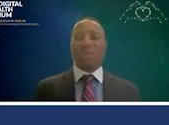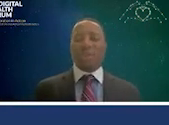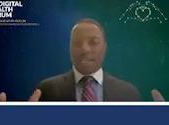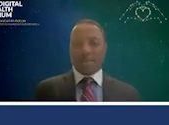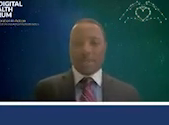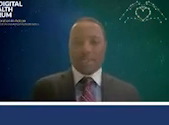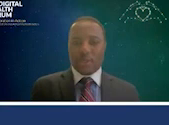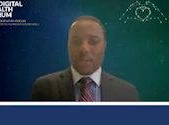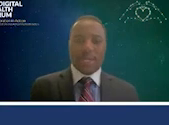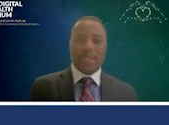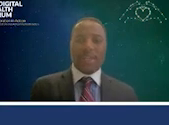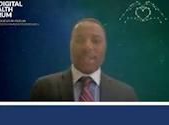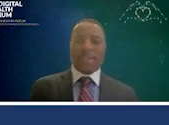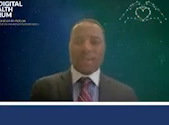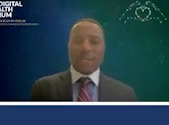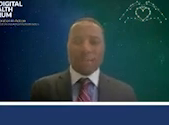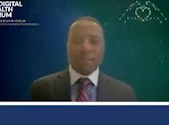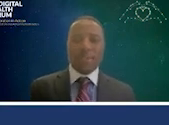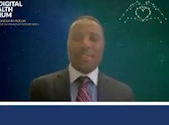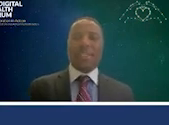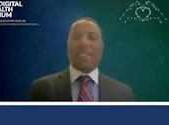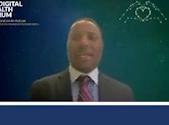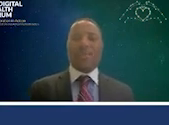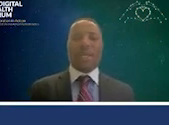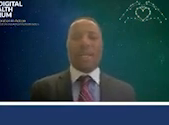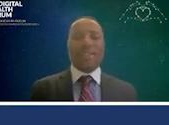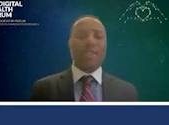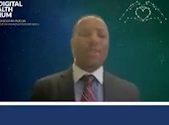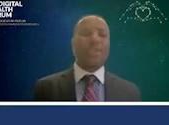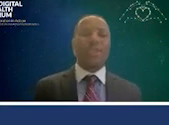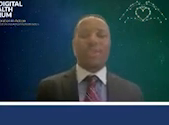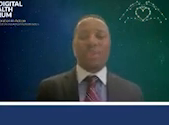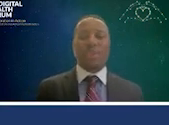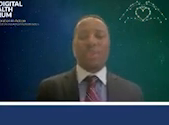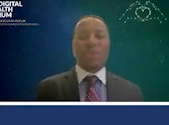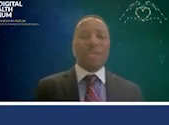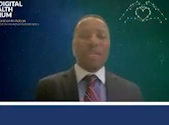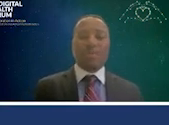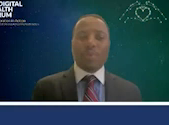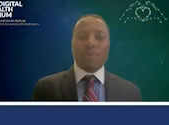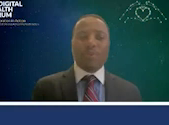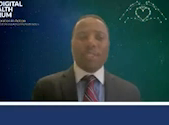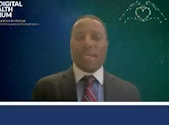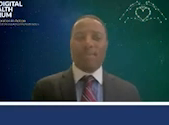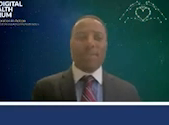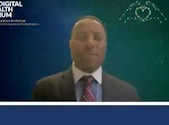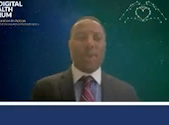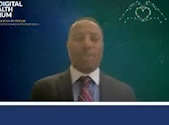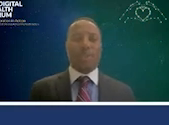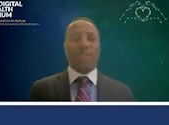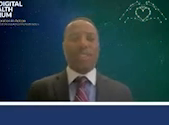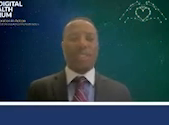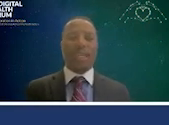a digital component to it. So the capability as well as the solution to improve attachment